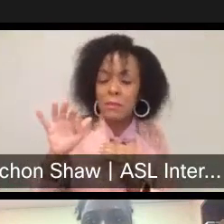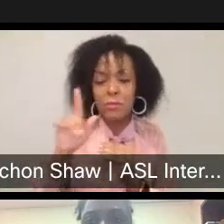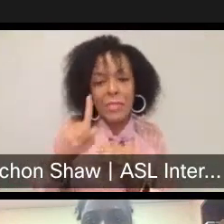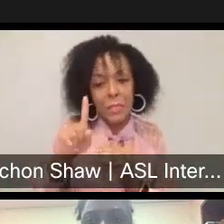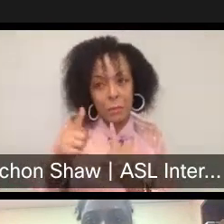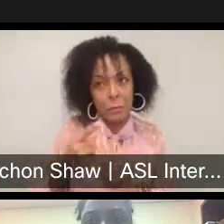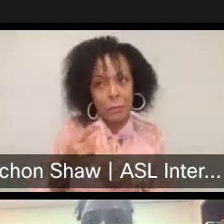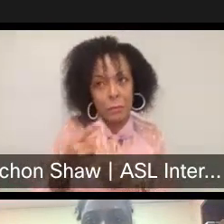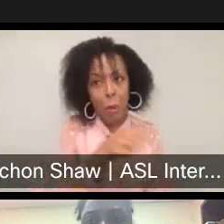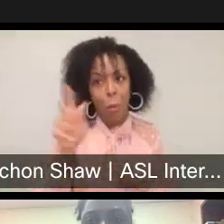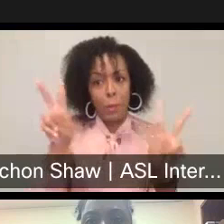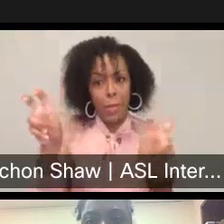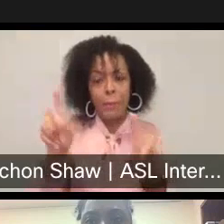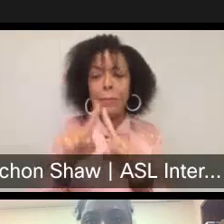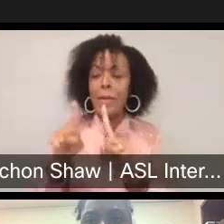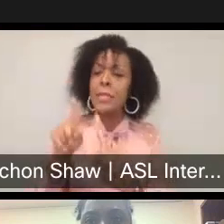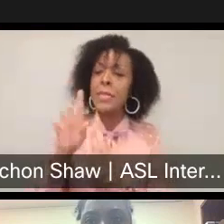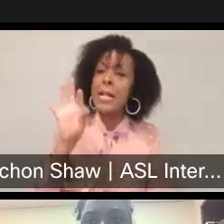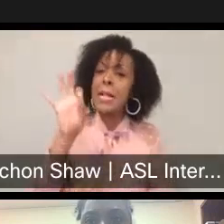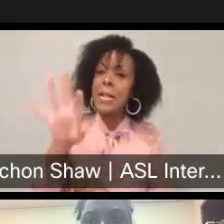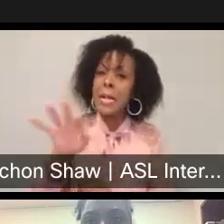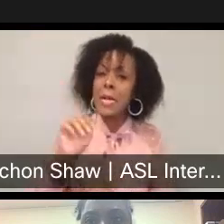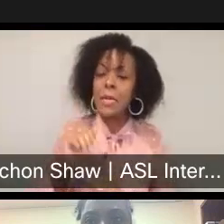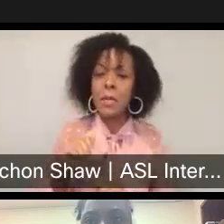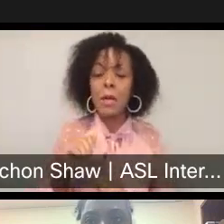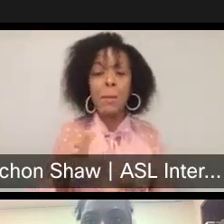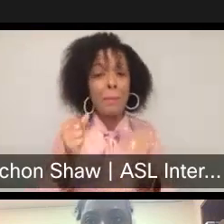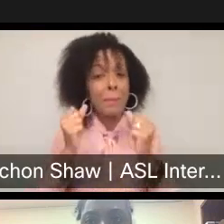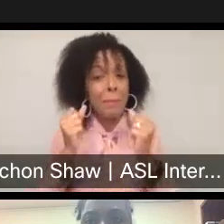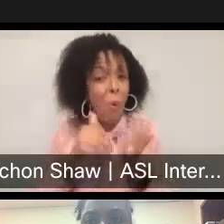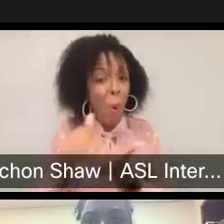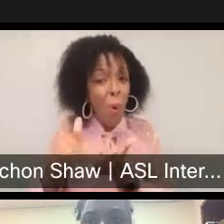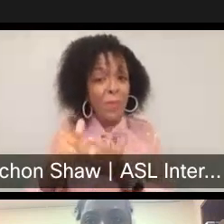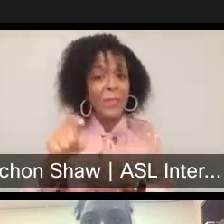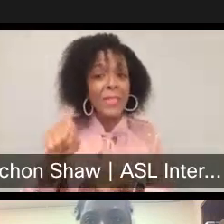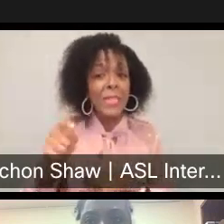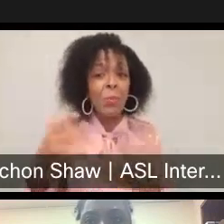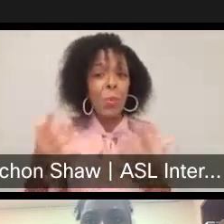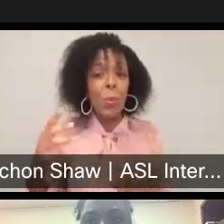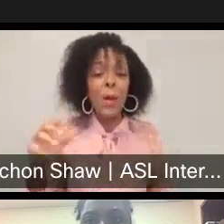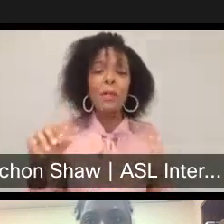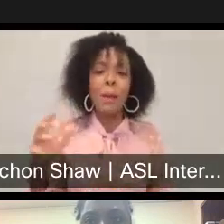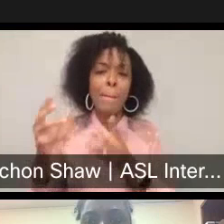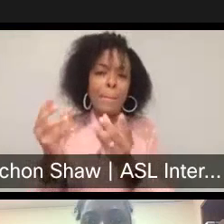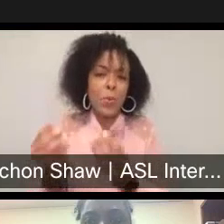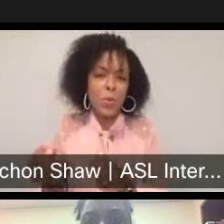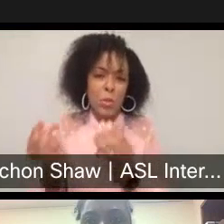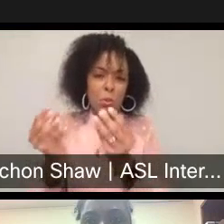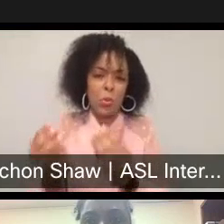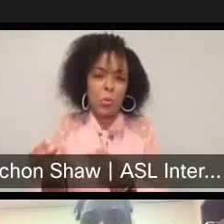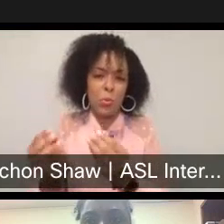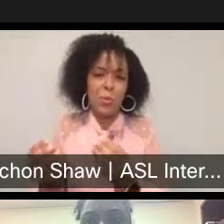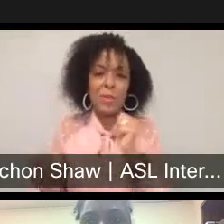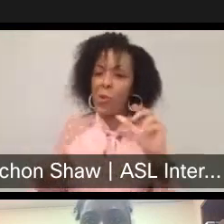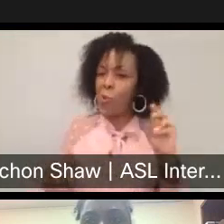many times what you need is moisture and not necessarily oil, but analysis will tell